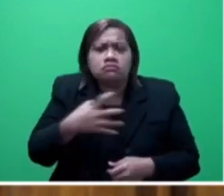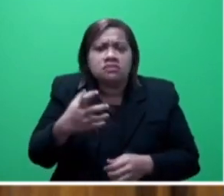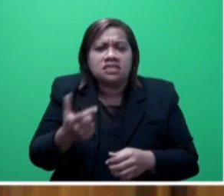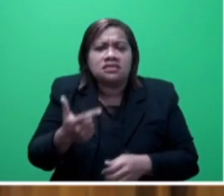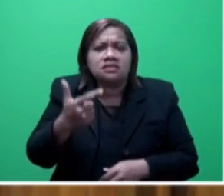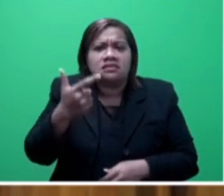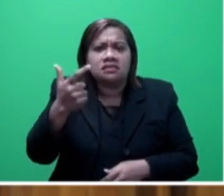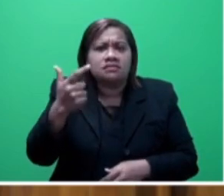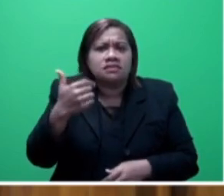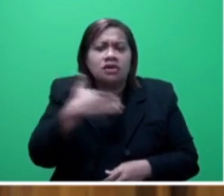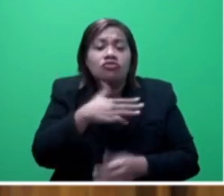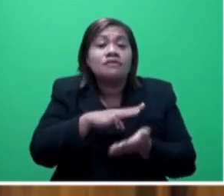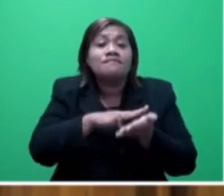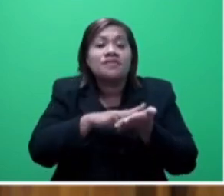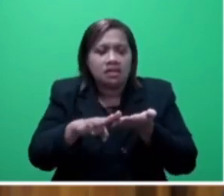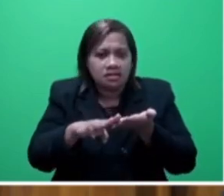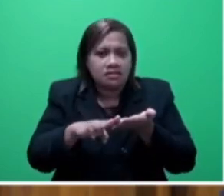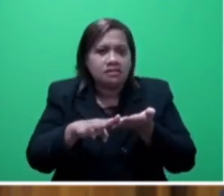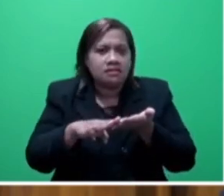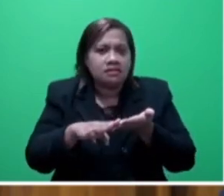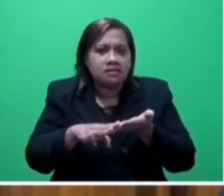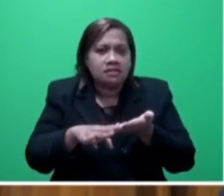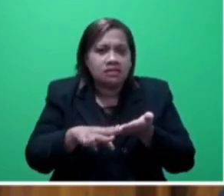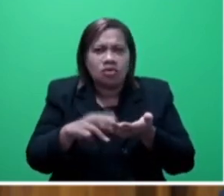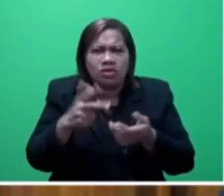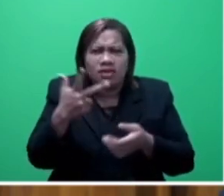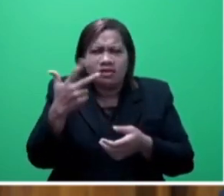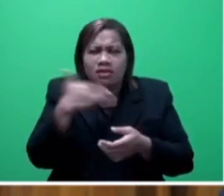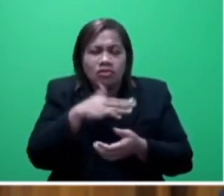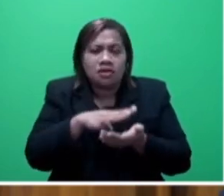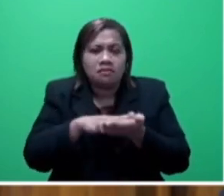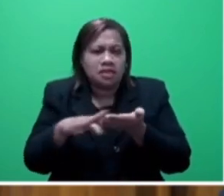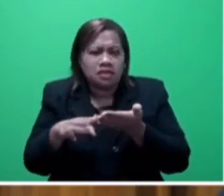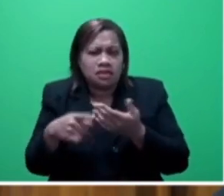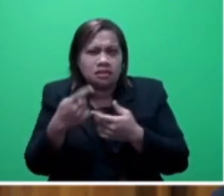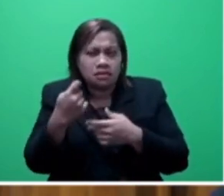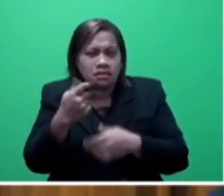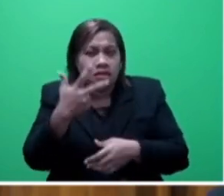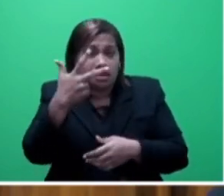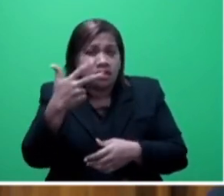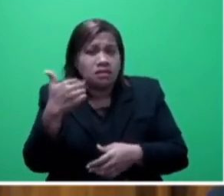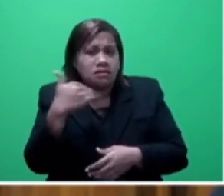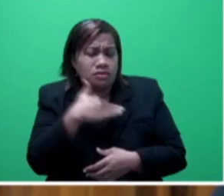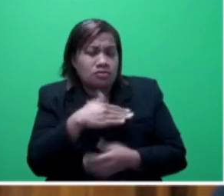million, or 800 million, close to 800 million, Mr. Speaker.